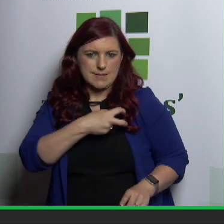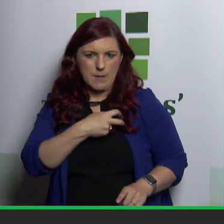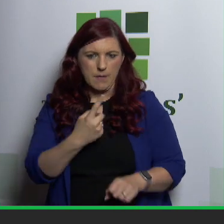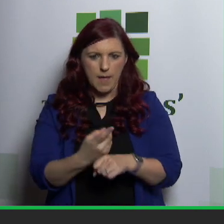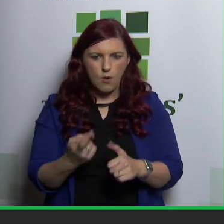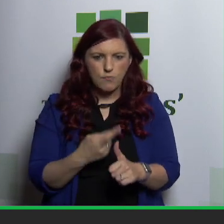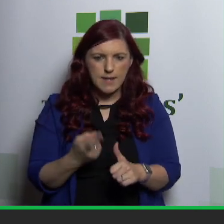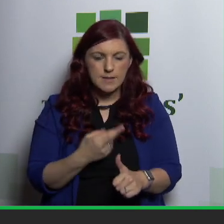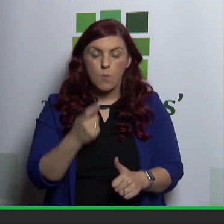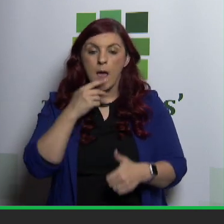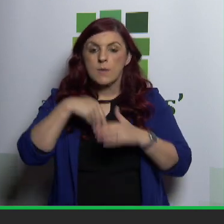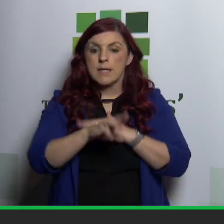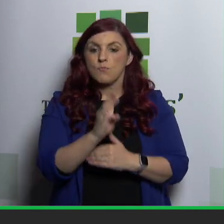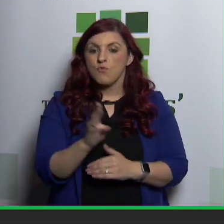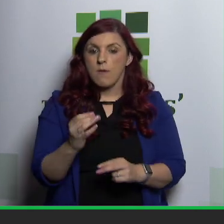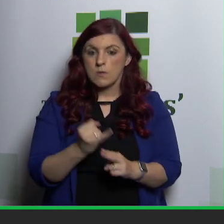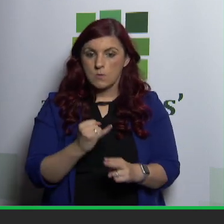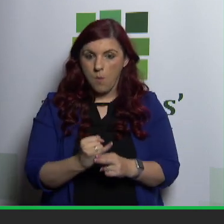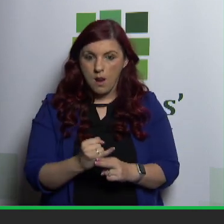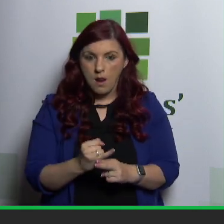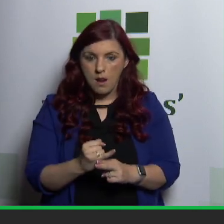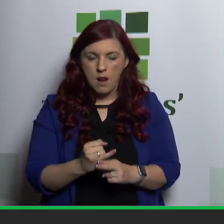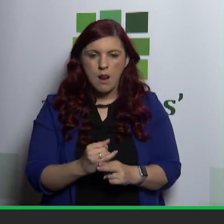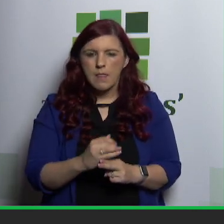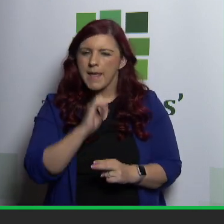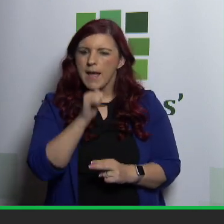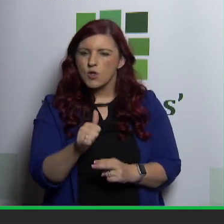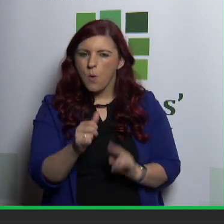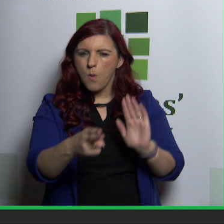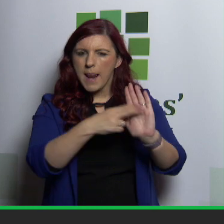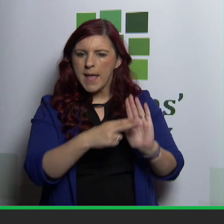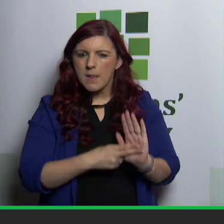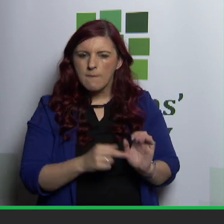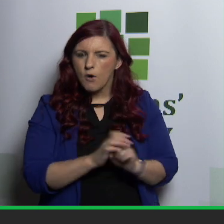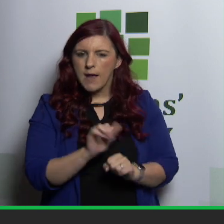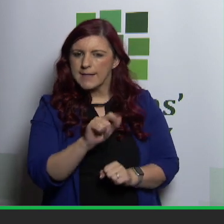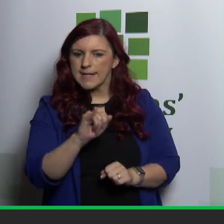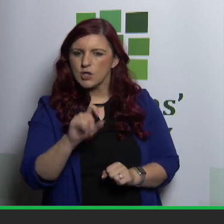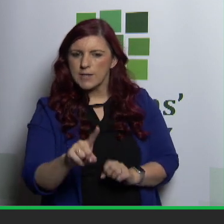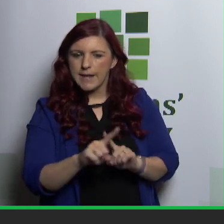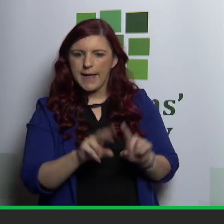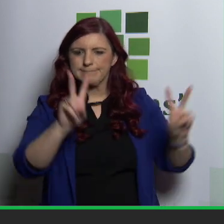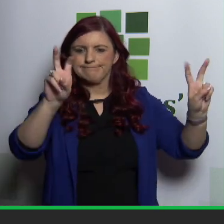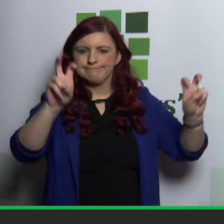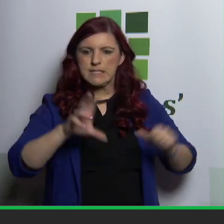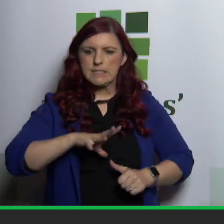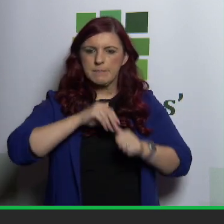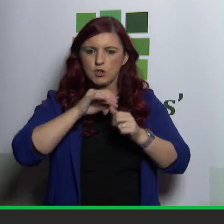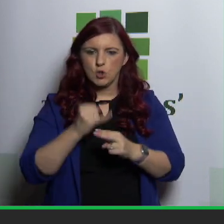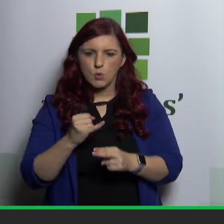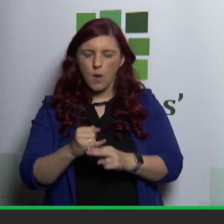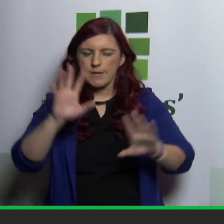primary school, they hadn't got ADHD. They had a special school. They had a